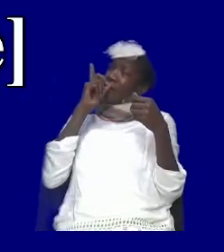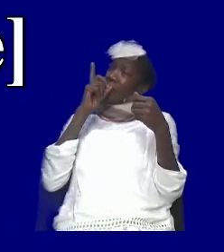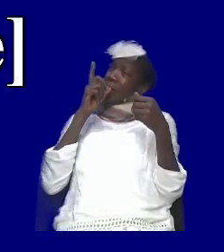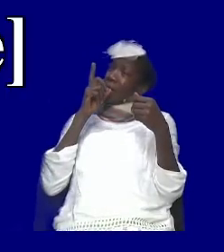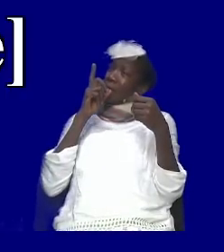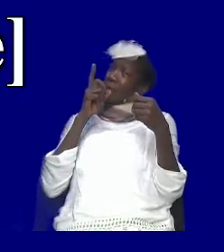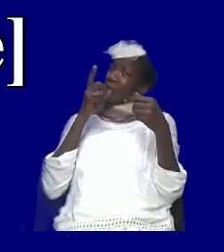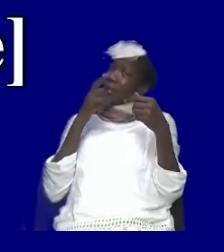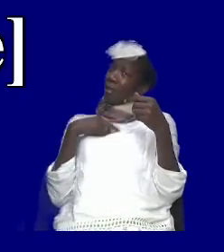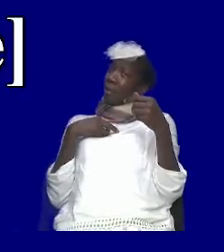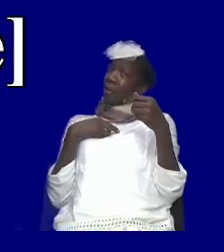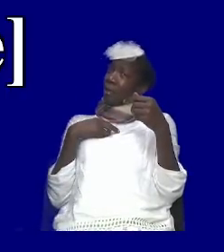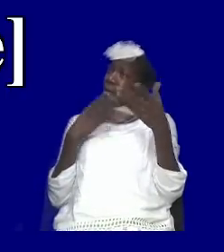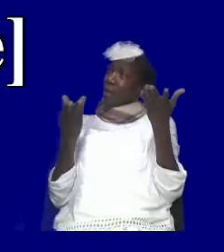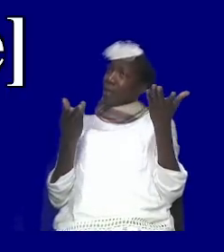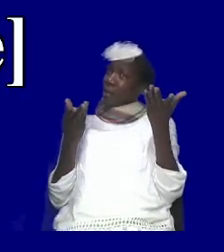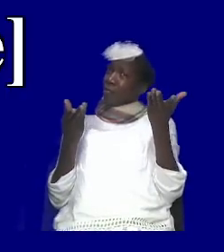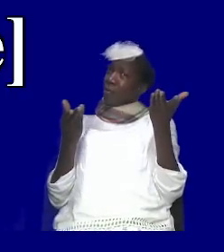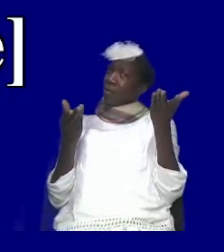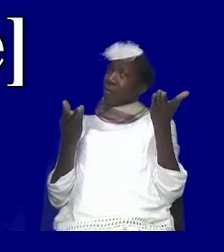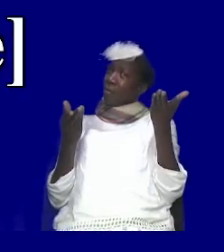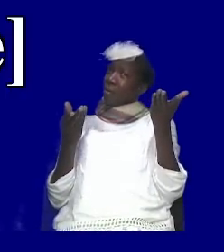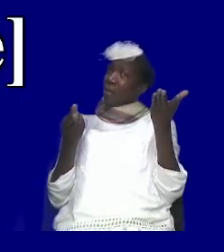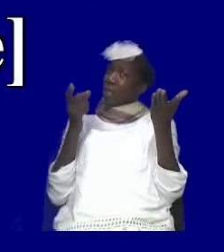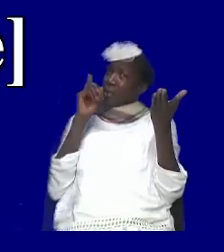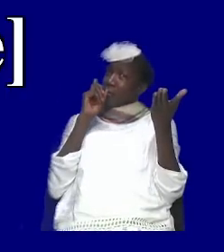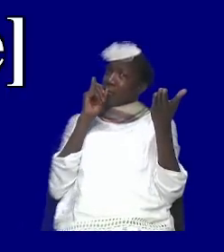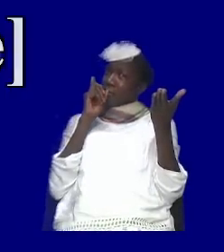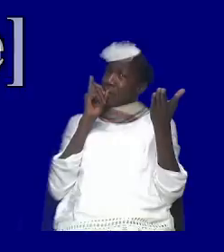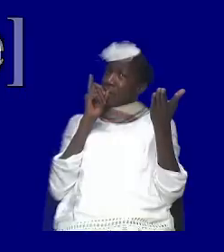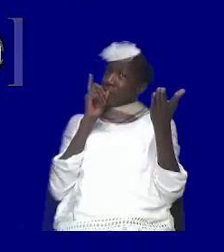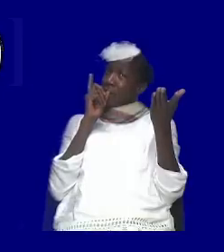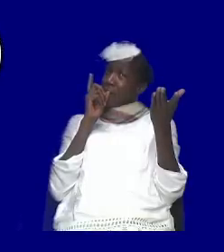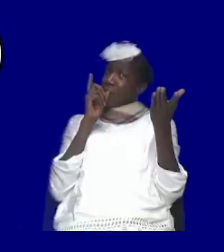and gave thee drink?